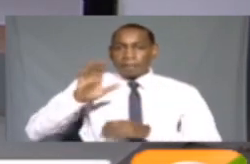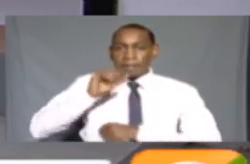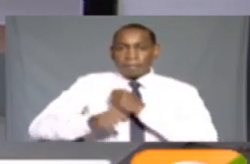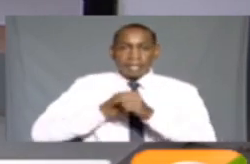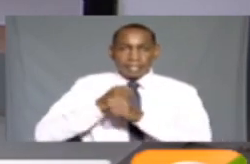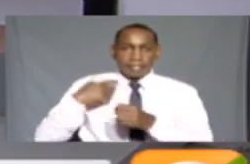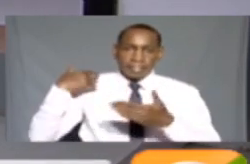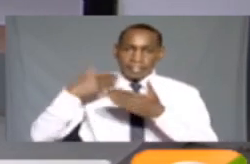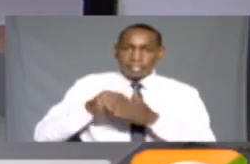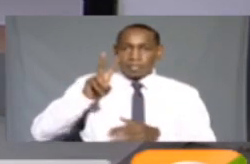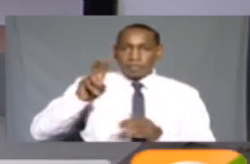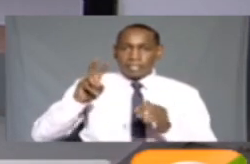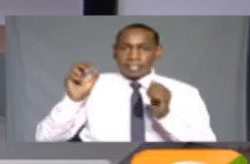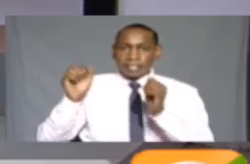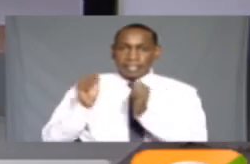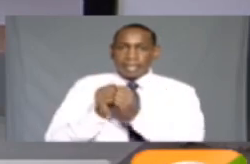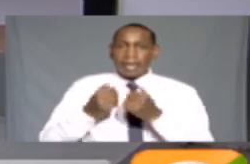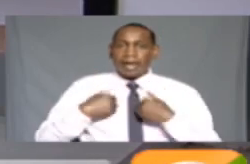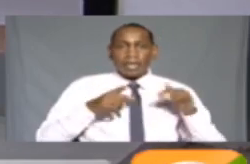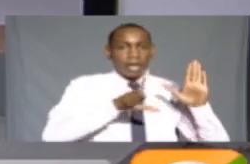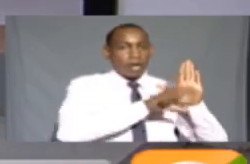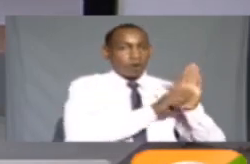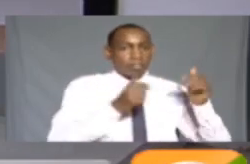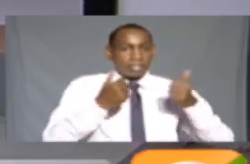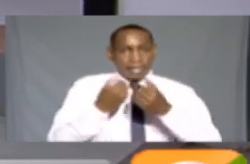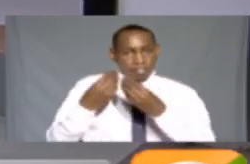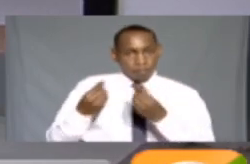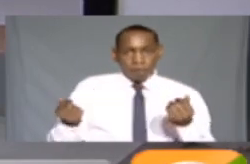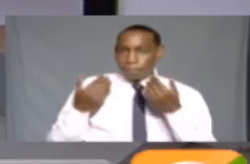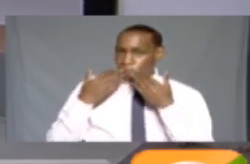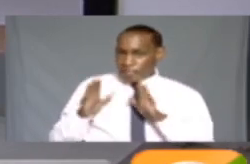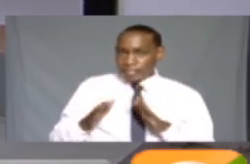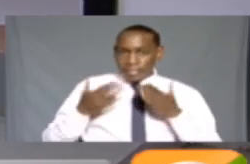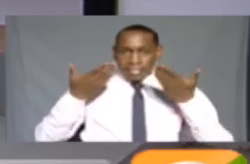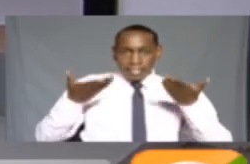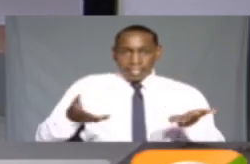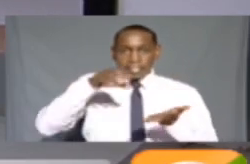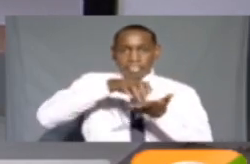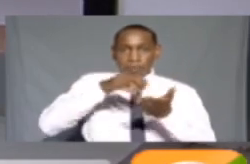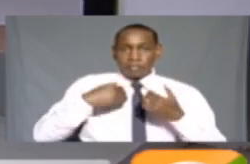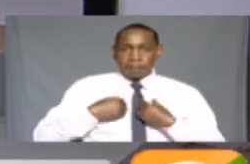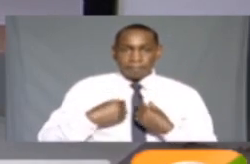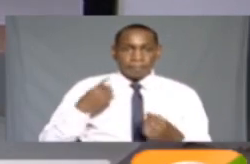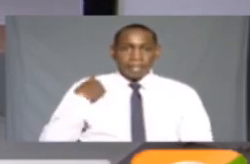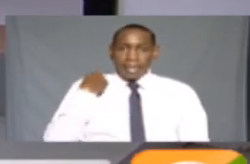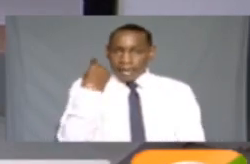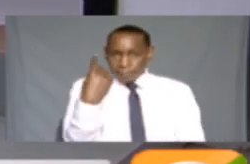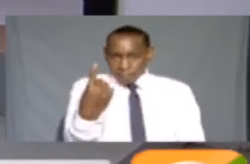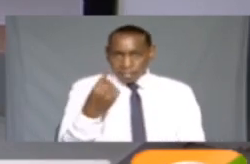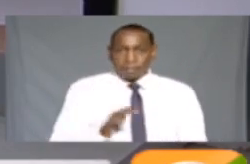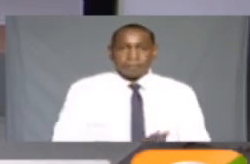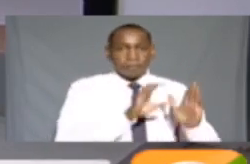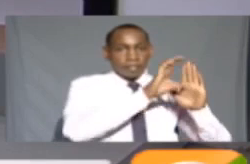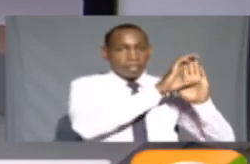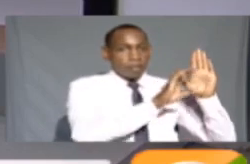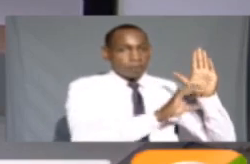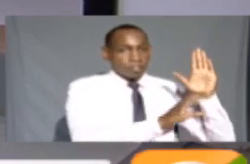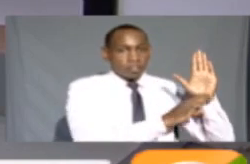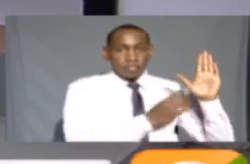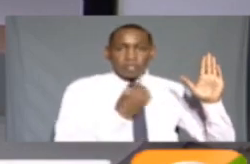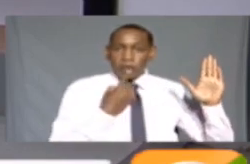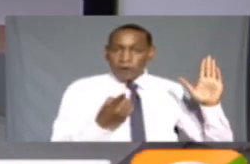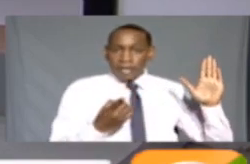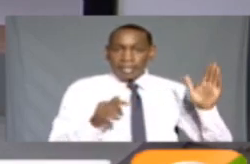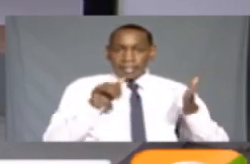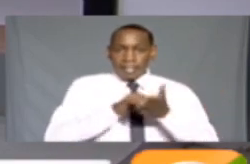2010. There's a lot of legal issues. Those were sorted out, and here we are now. So number one, it is a constitutional requirement that